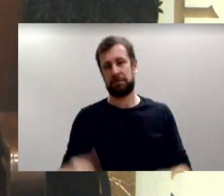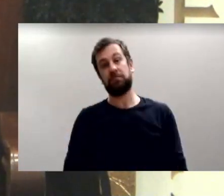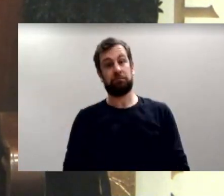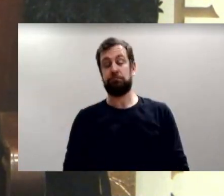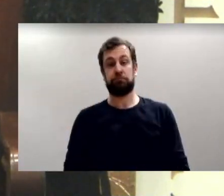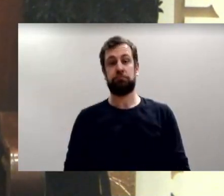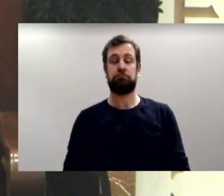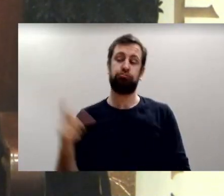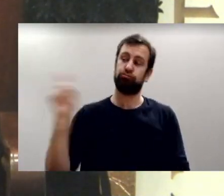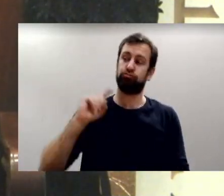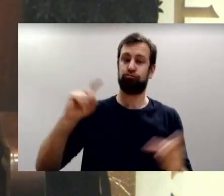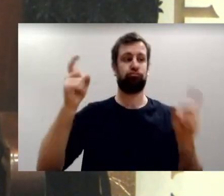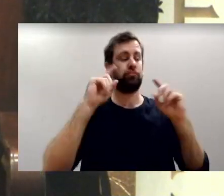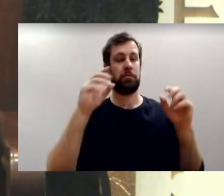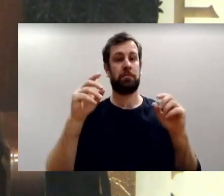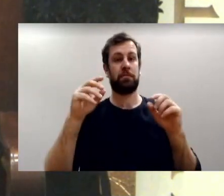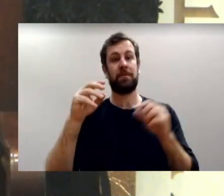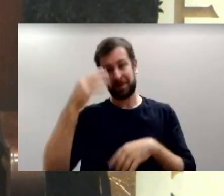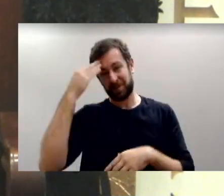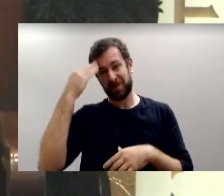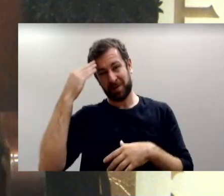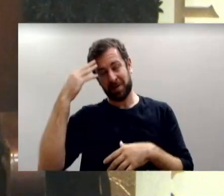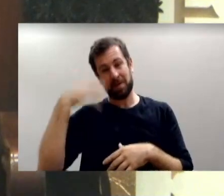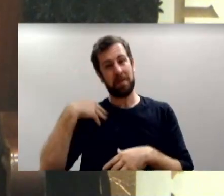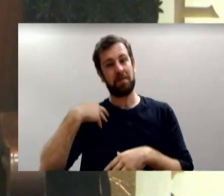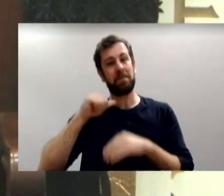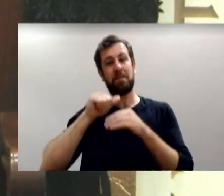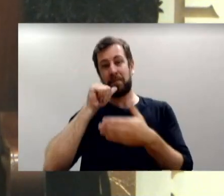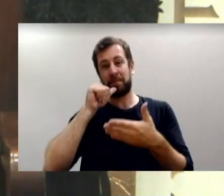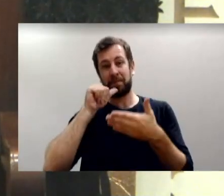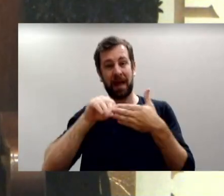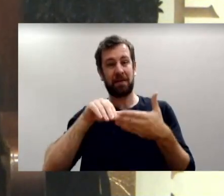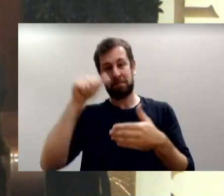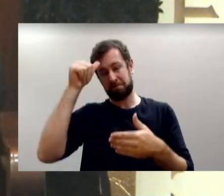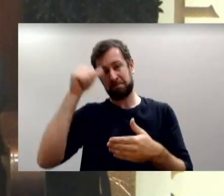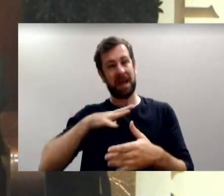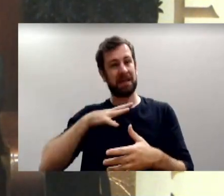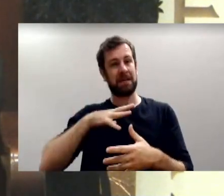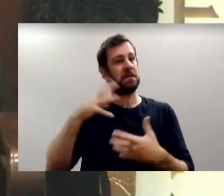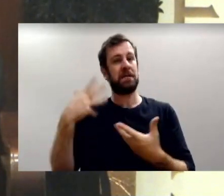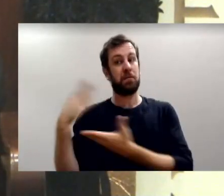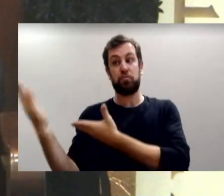The mailman, when he brings something to us, he probably doesn't even know what is inside it.